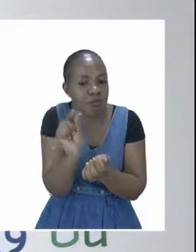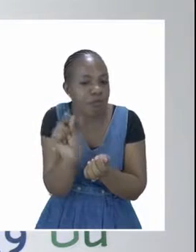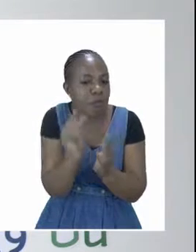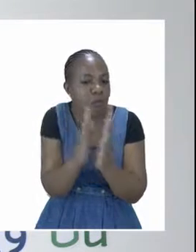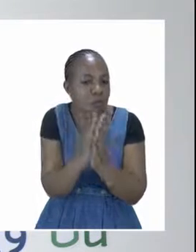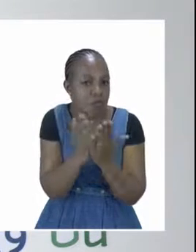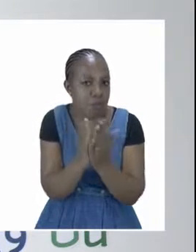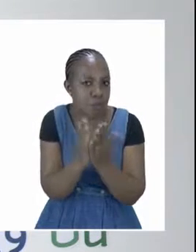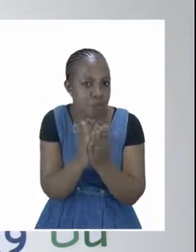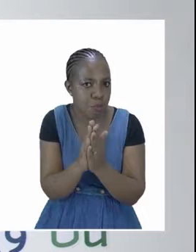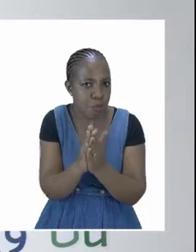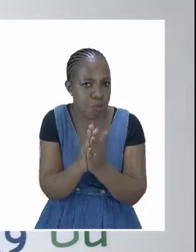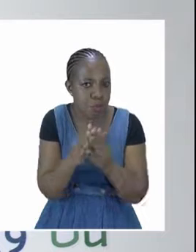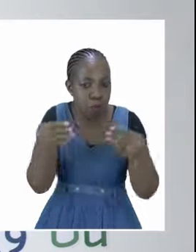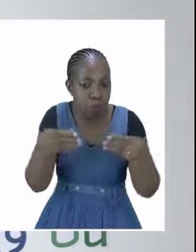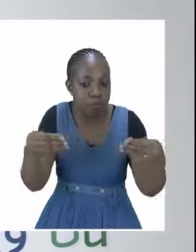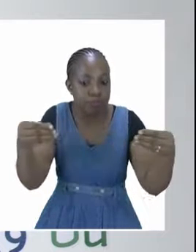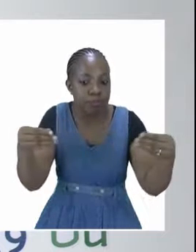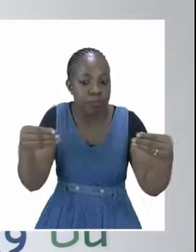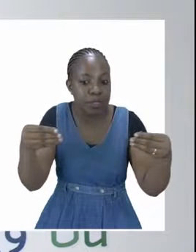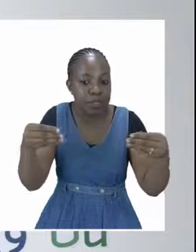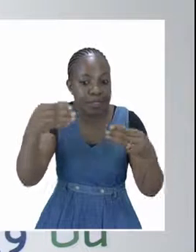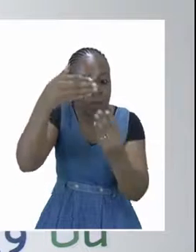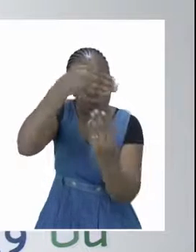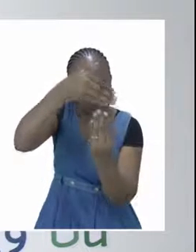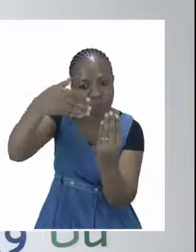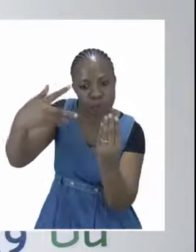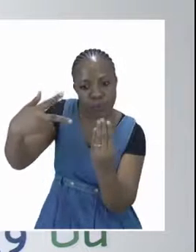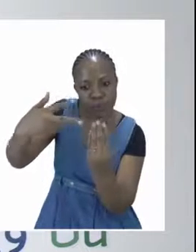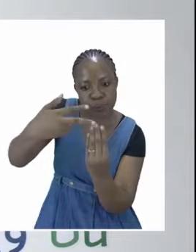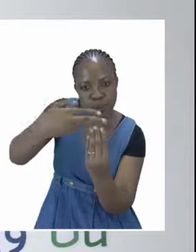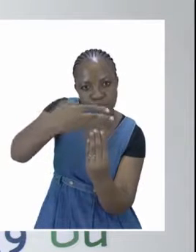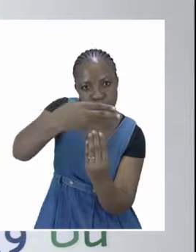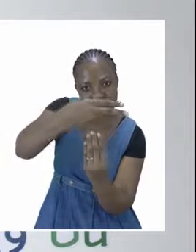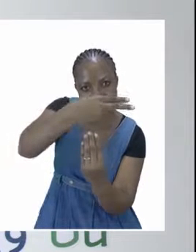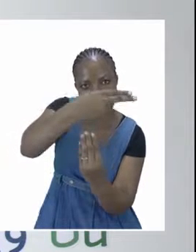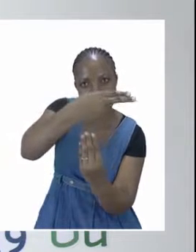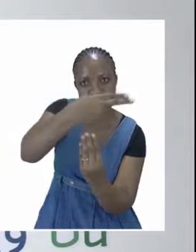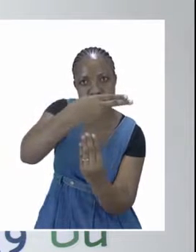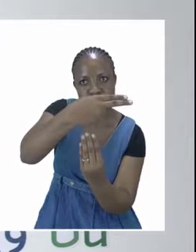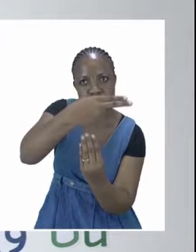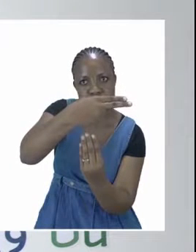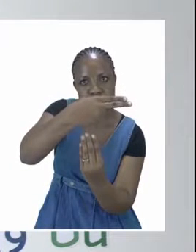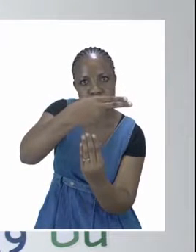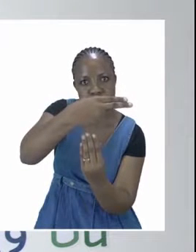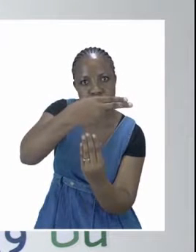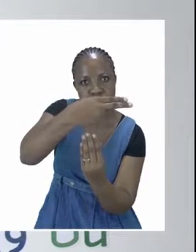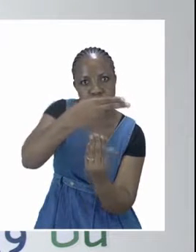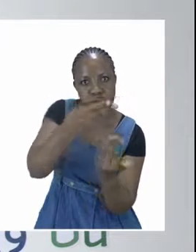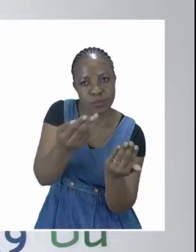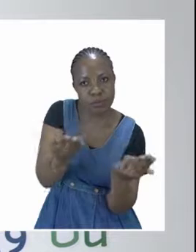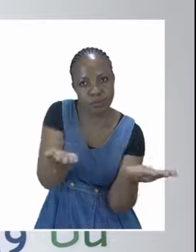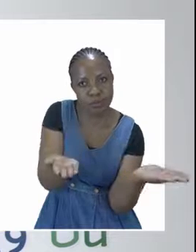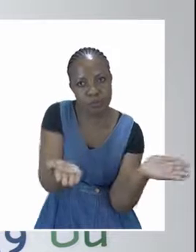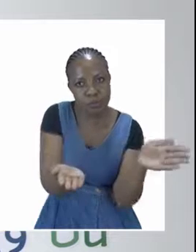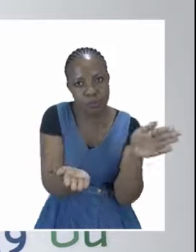booklet. Please cut the top of the lesson booklet with a pair of scissors and fold